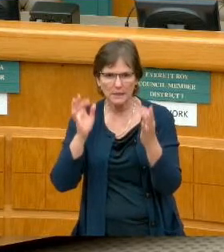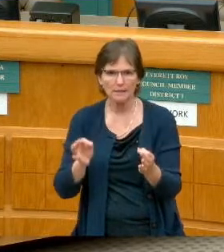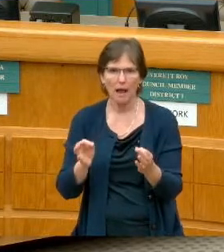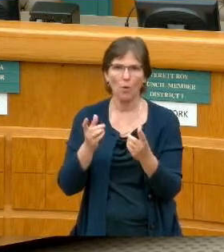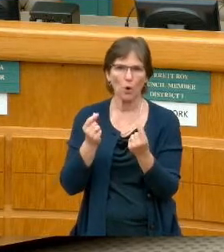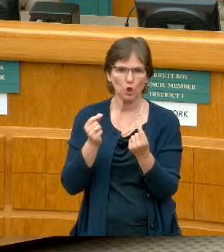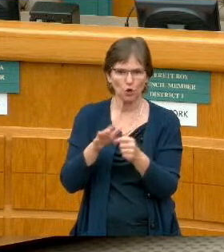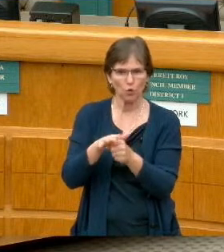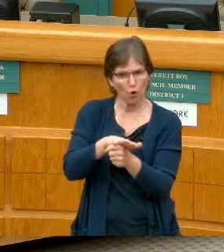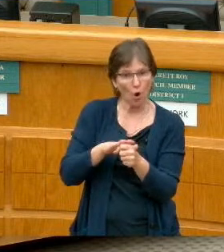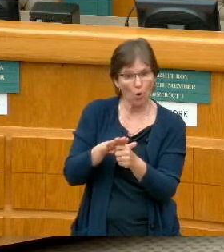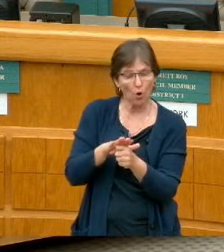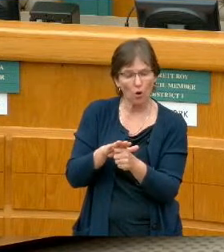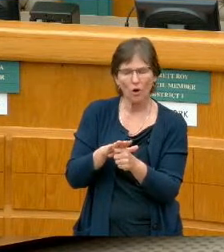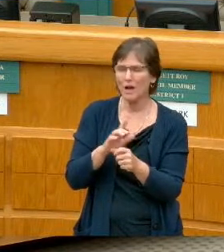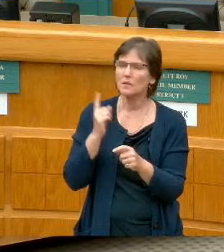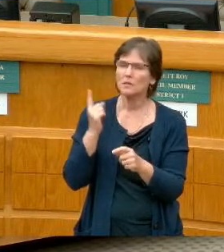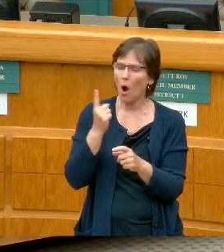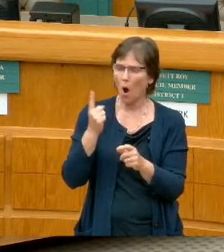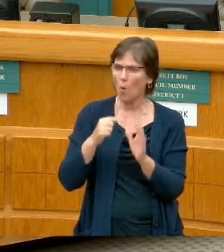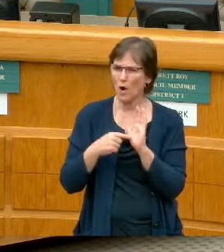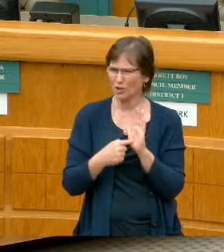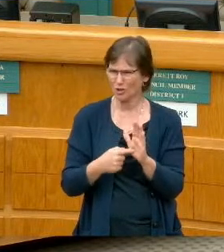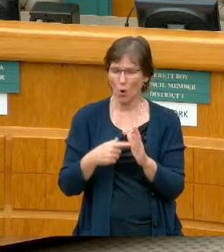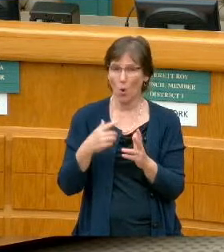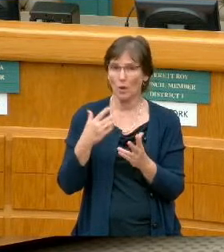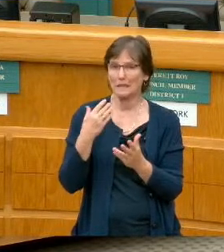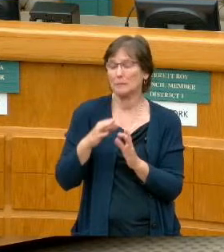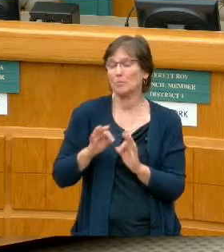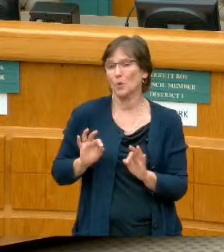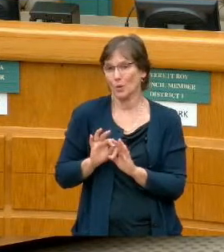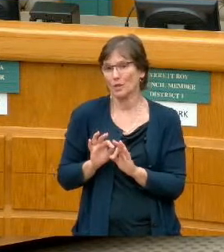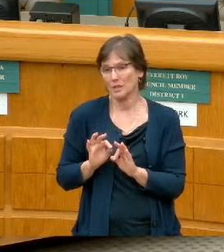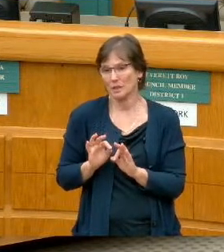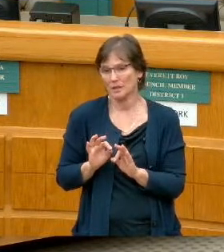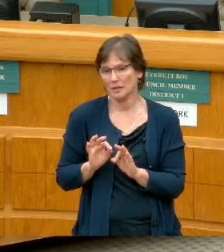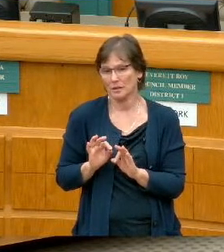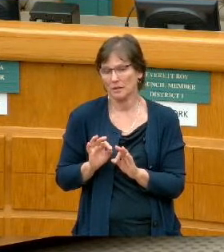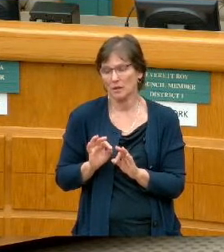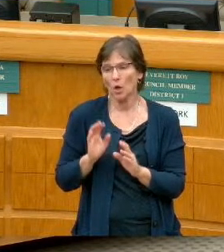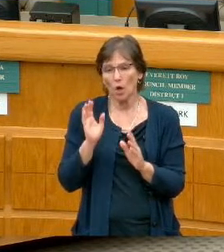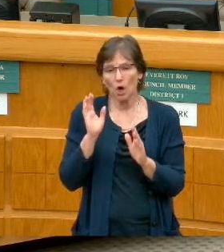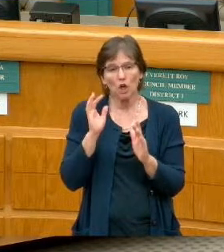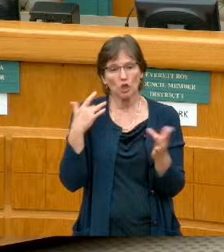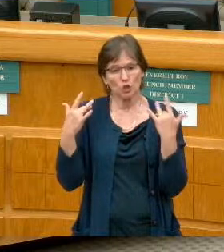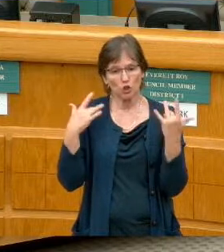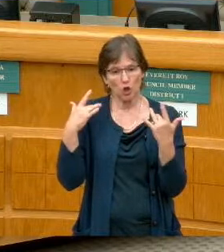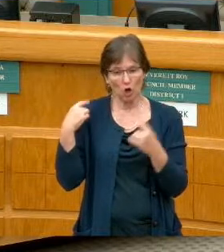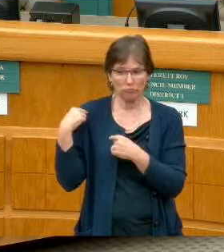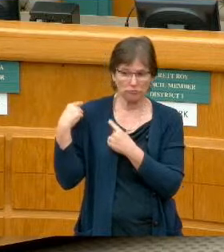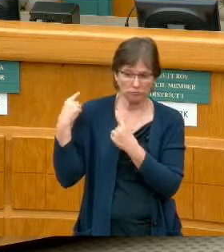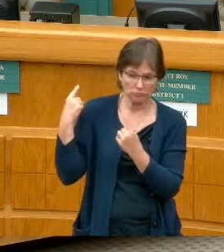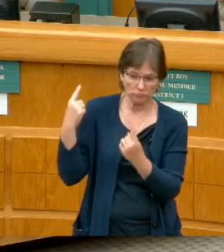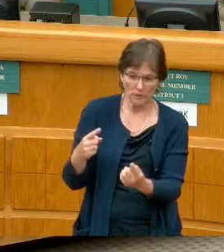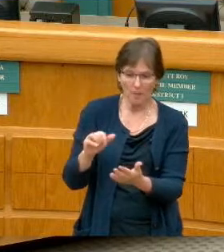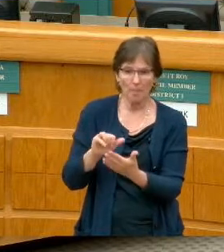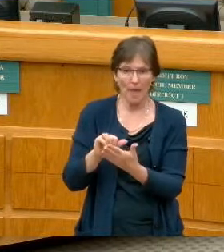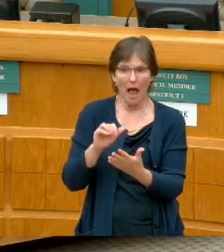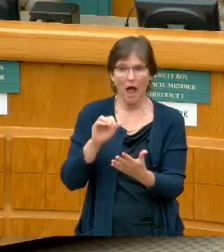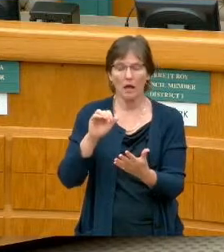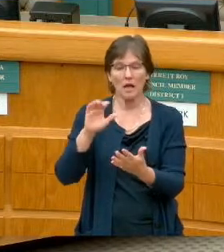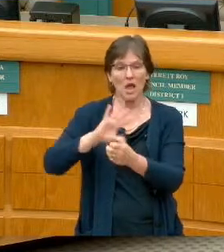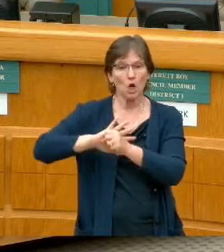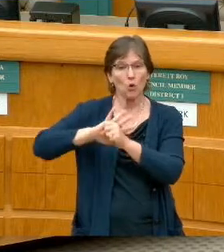infection outbreak, which would overwhelm our health system. And this metric measures our ability to handle